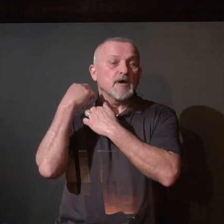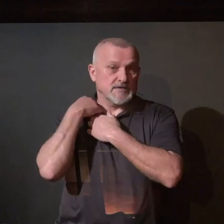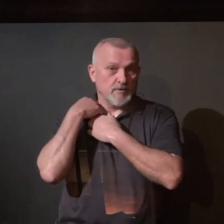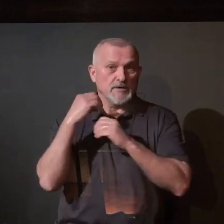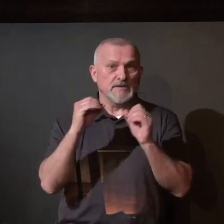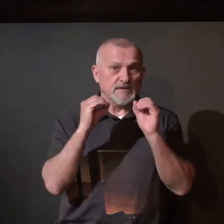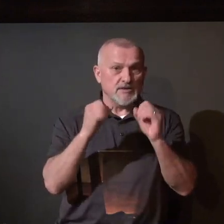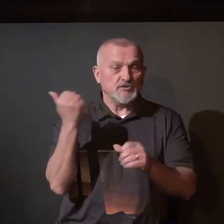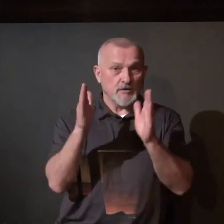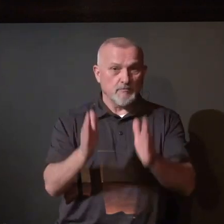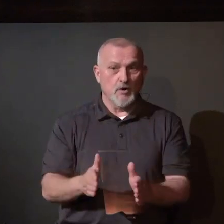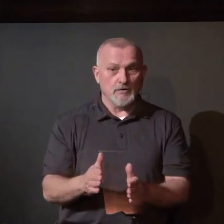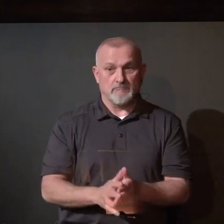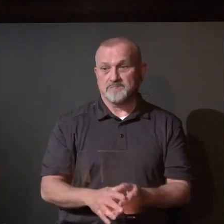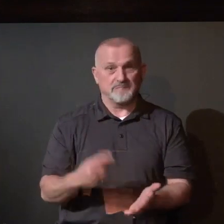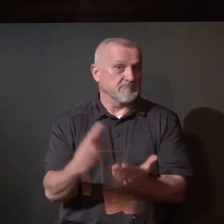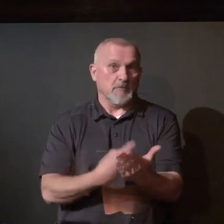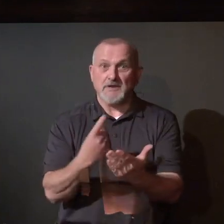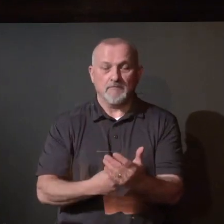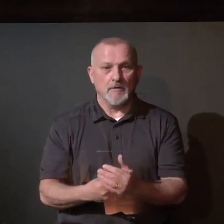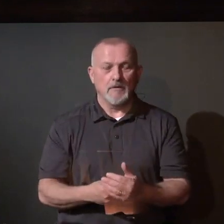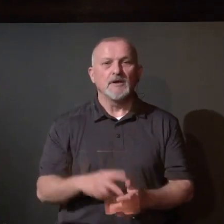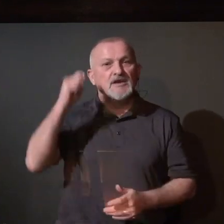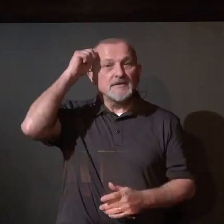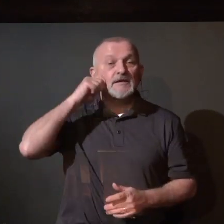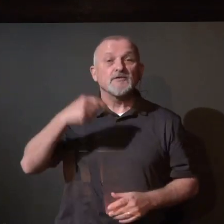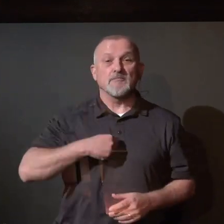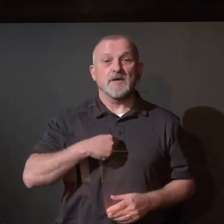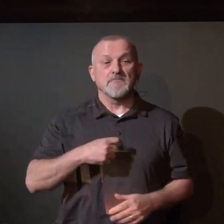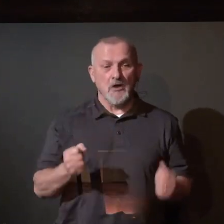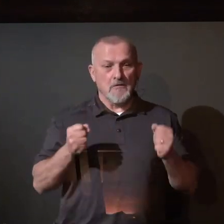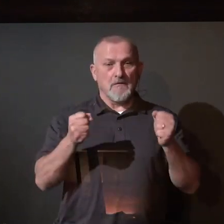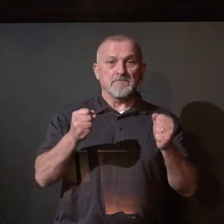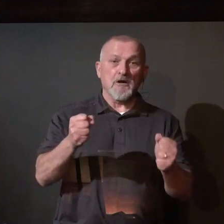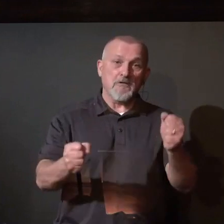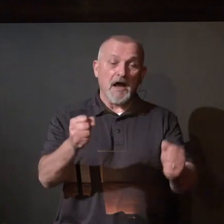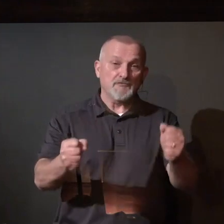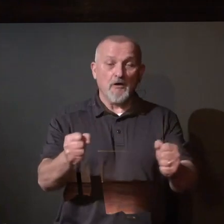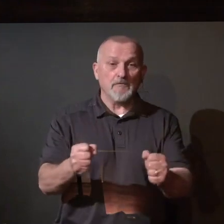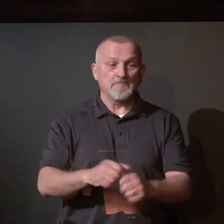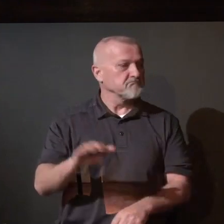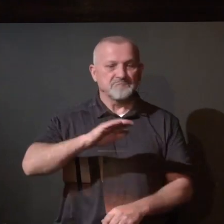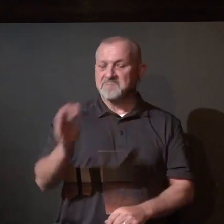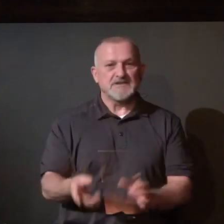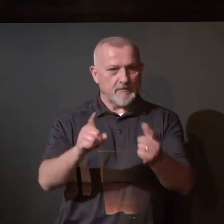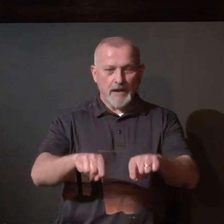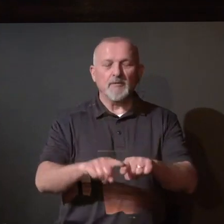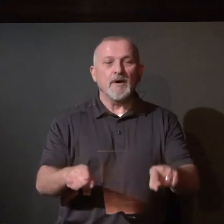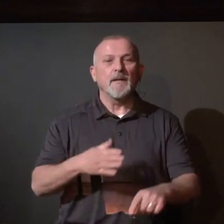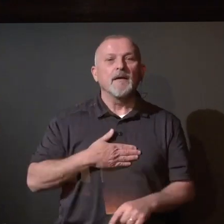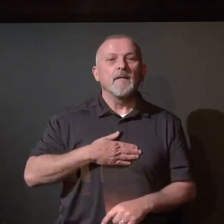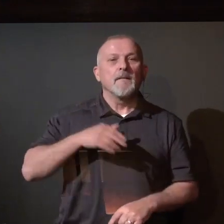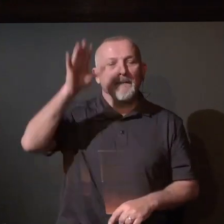somebody at some point. I remember when I was a teenager, I never drove a car in my life. But you know what my parents made me do? They made me get this little book and started reading about